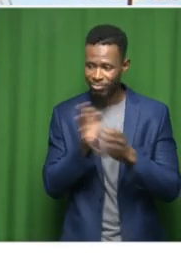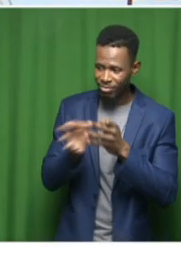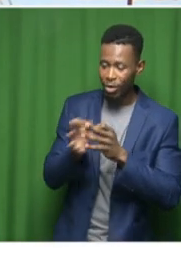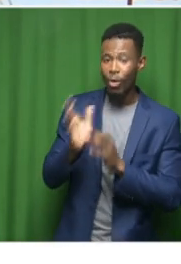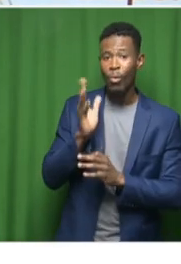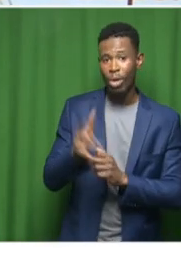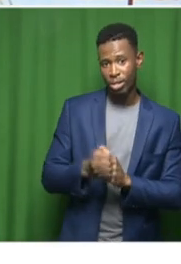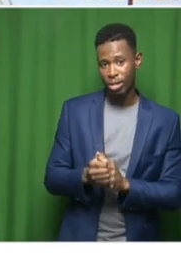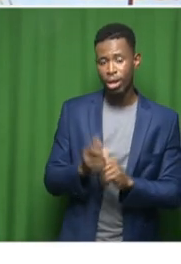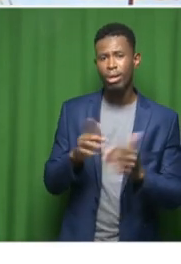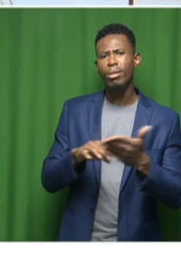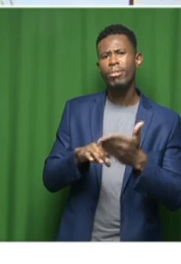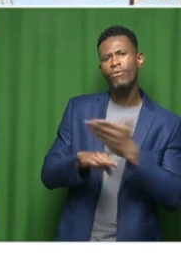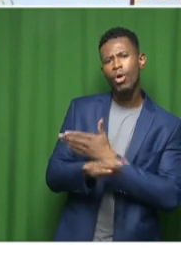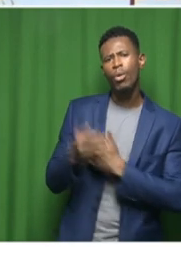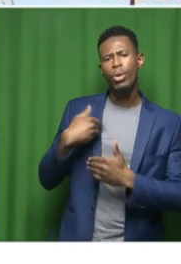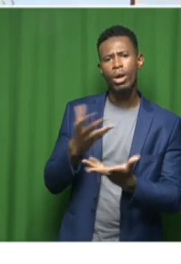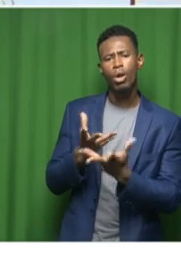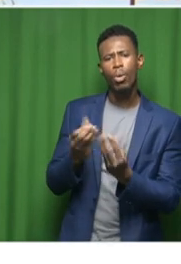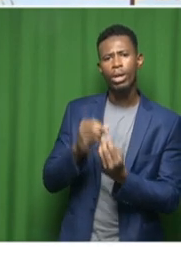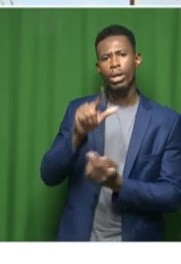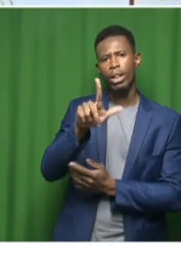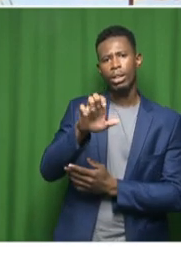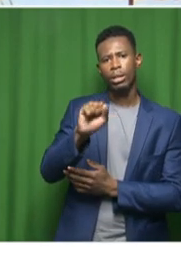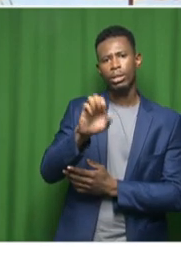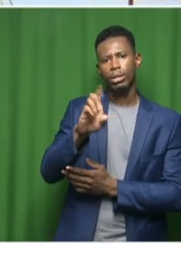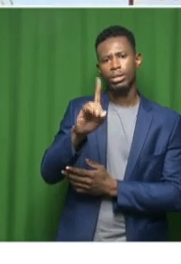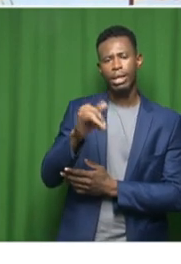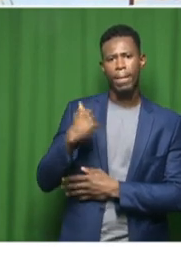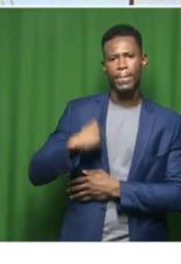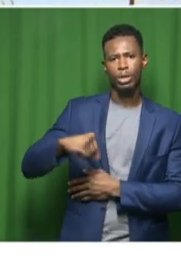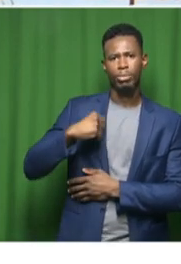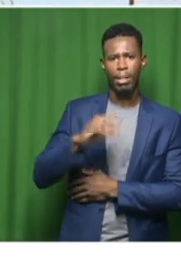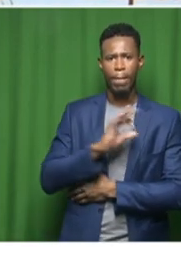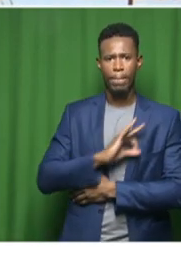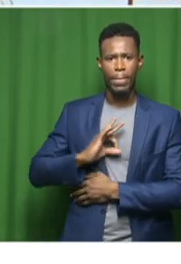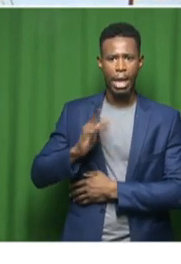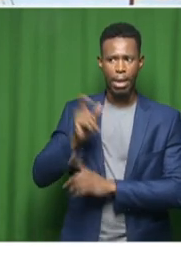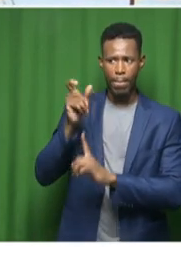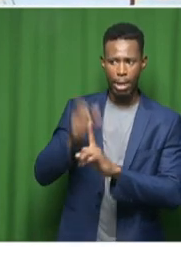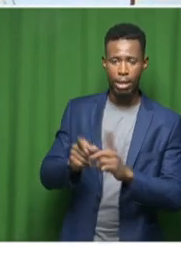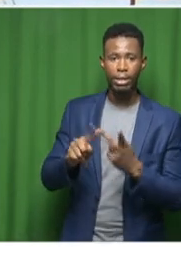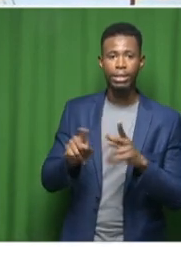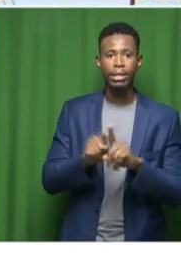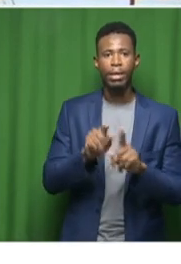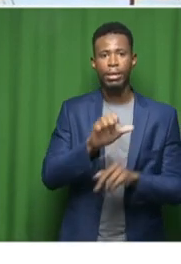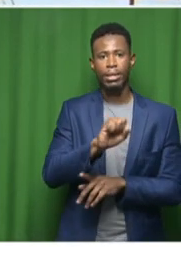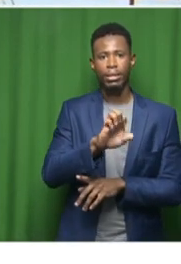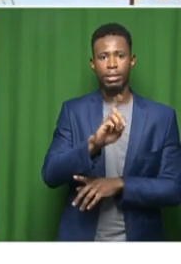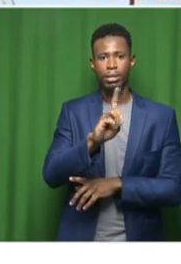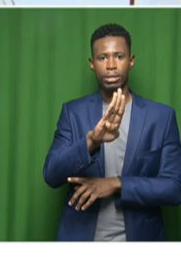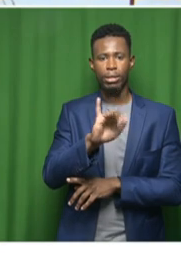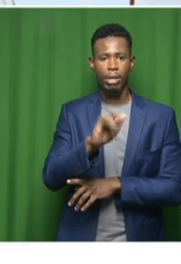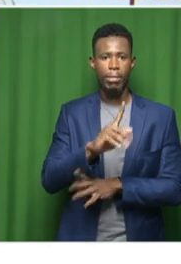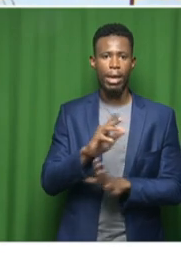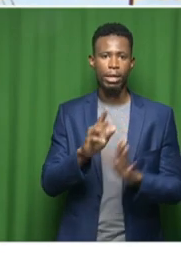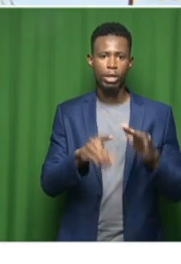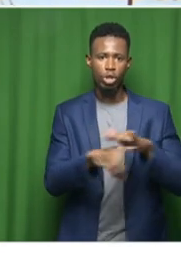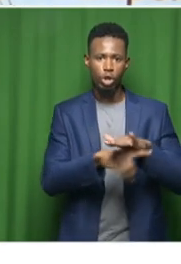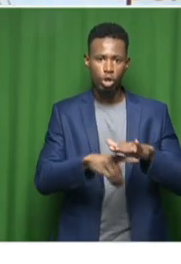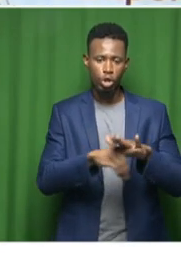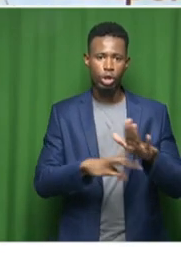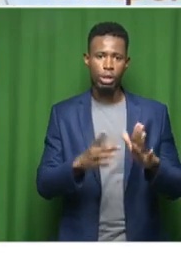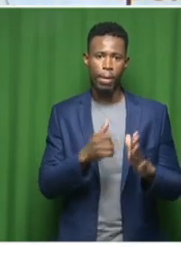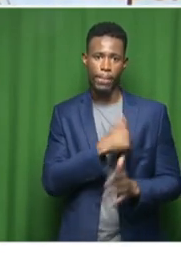the Lesedi municipality mayor, Councillor Nkosi, and as well as the Citibank District Municipality Mayor, who